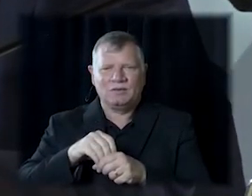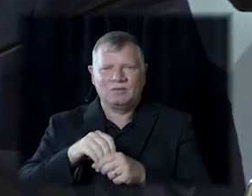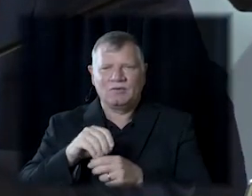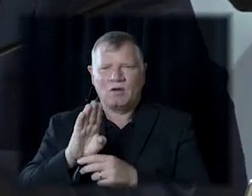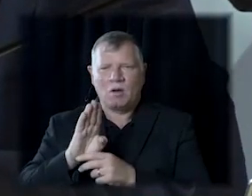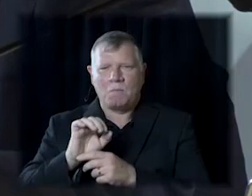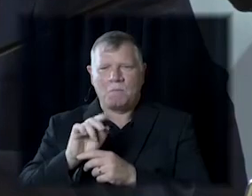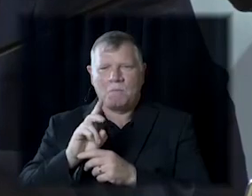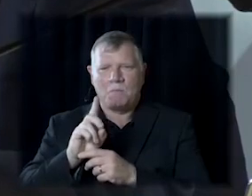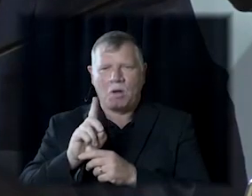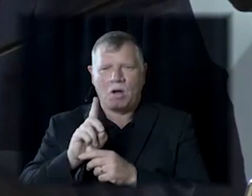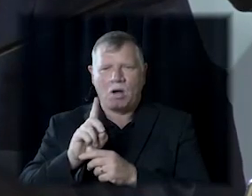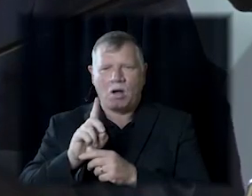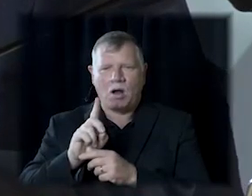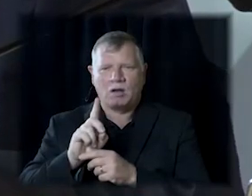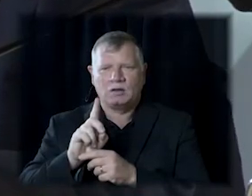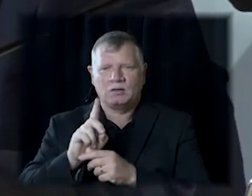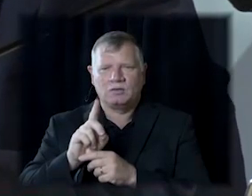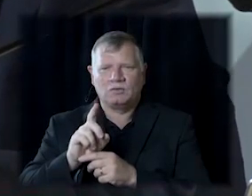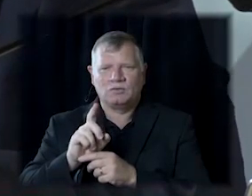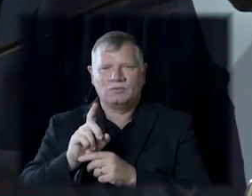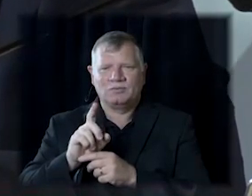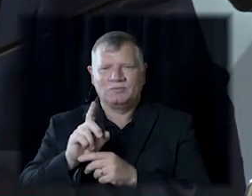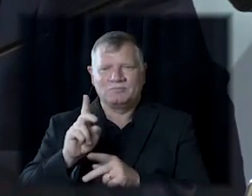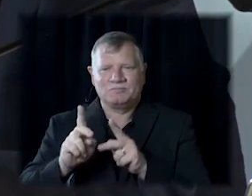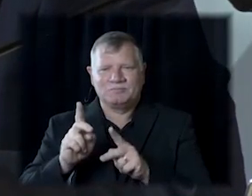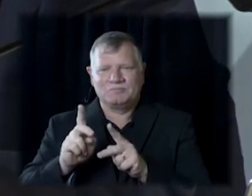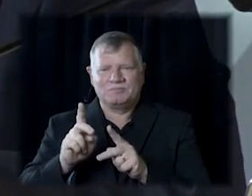bond issuances that were objected to.